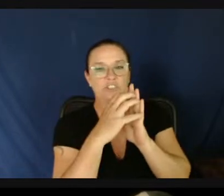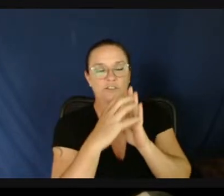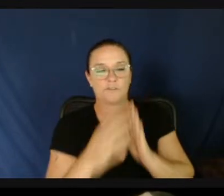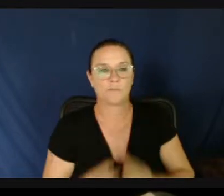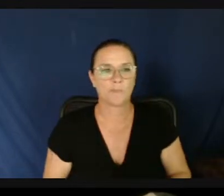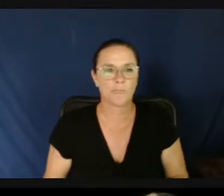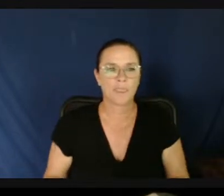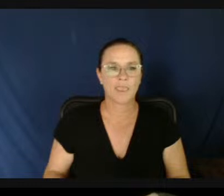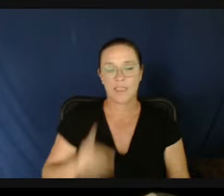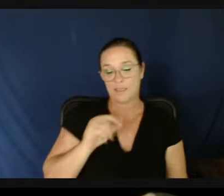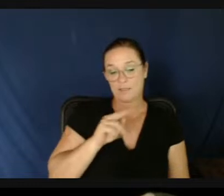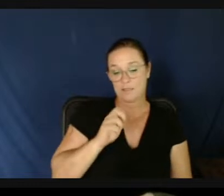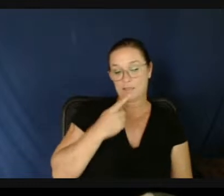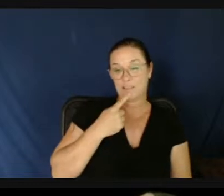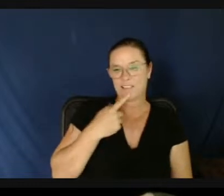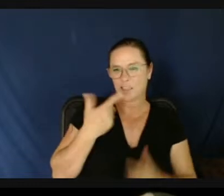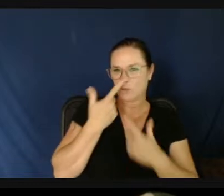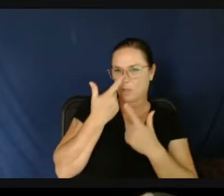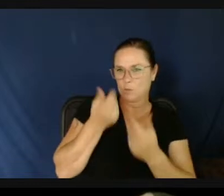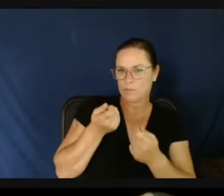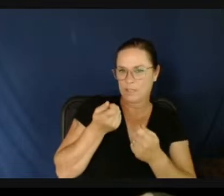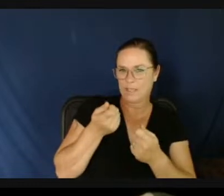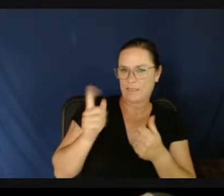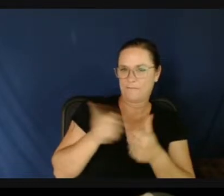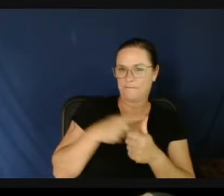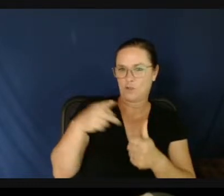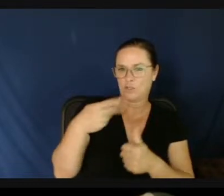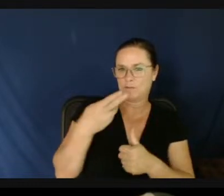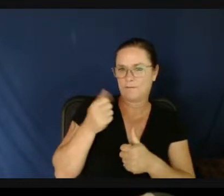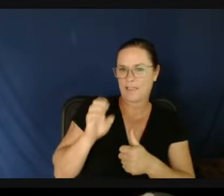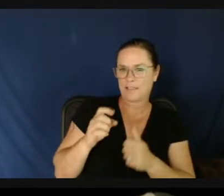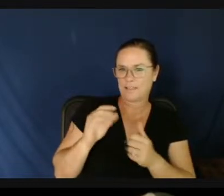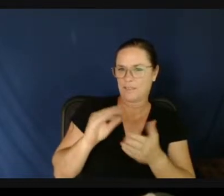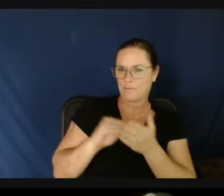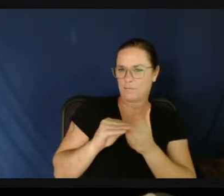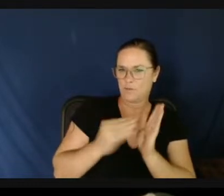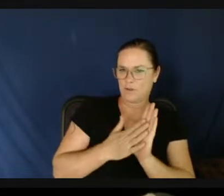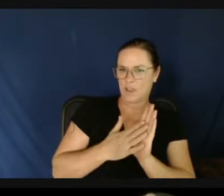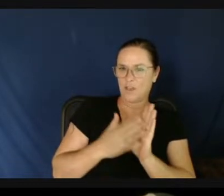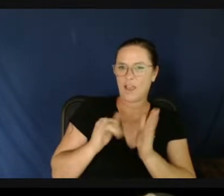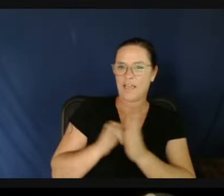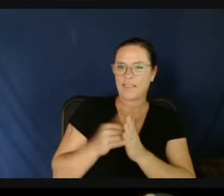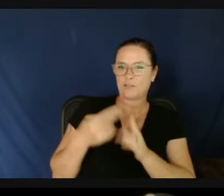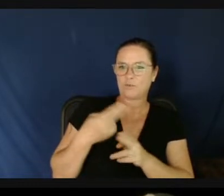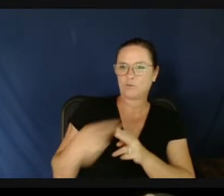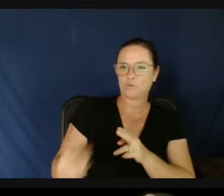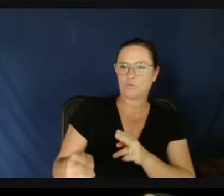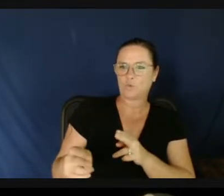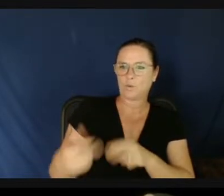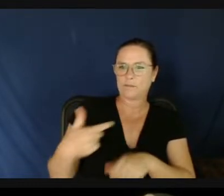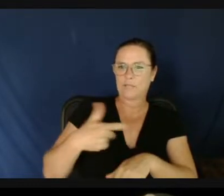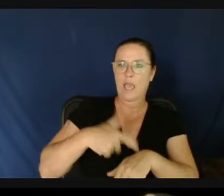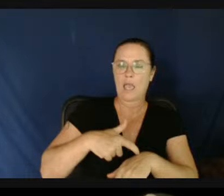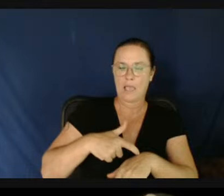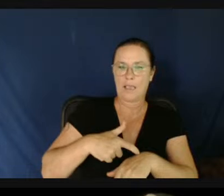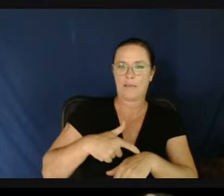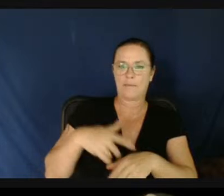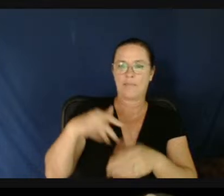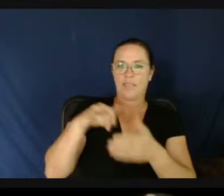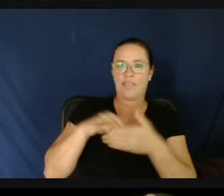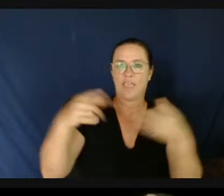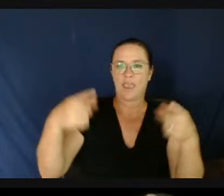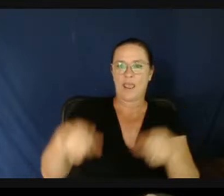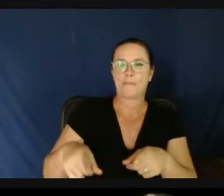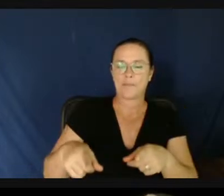Interesting thing to me about that first phase, the way they define it there, is that that's actually a really short amount of time that formation